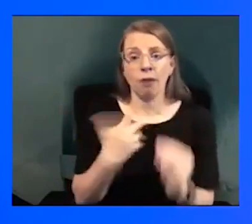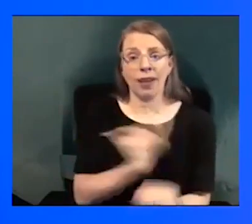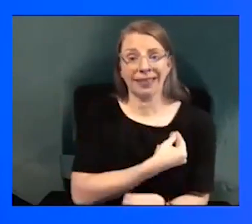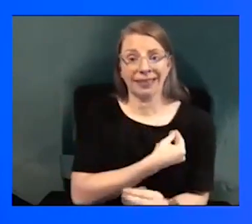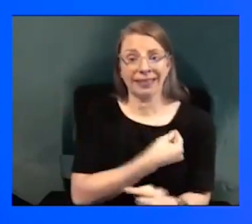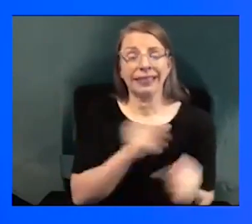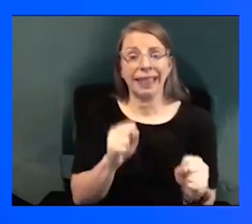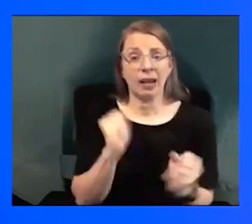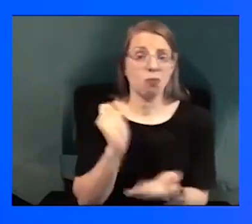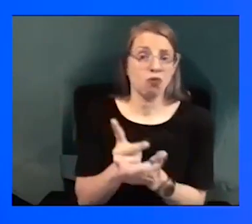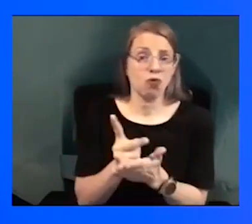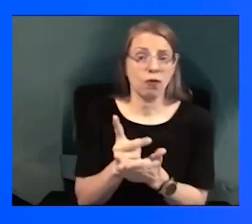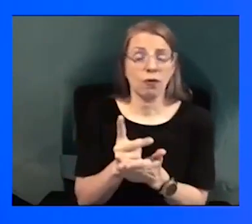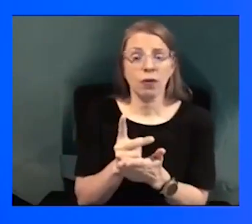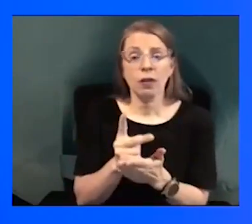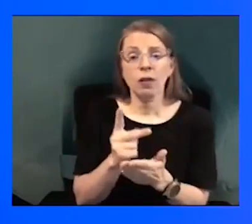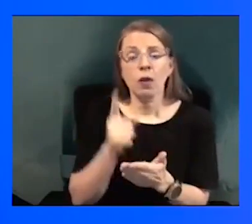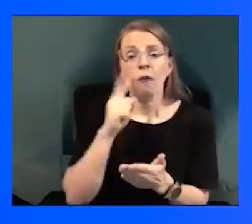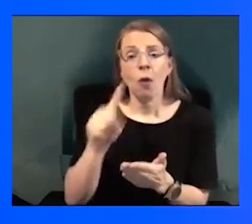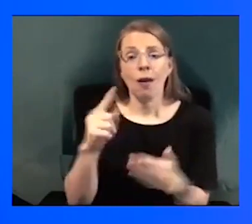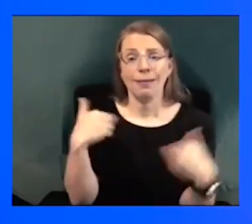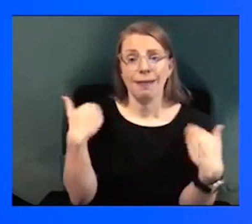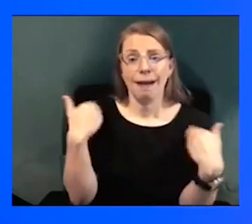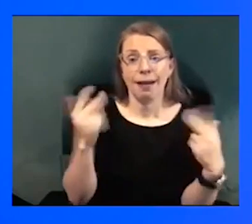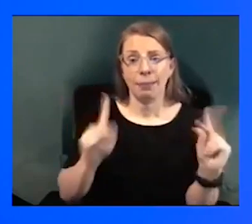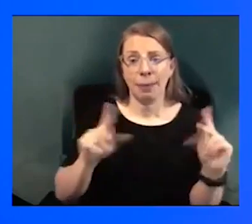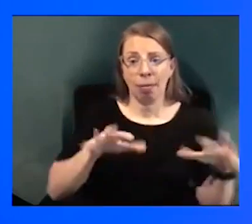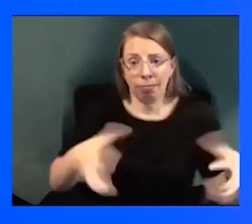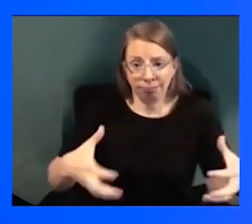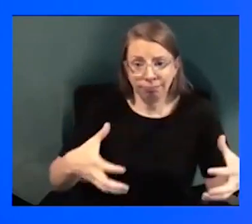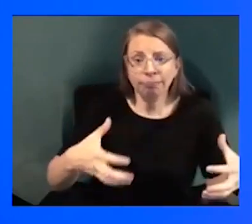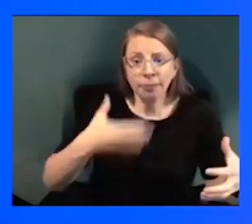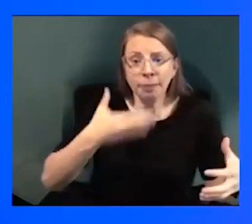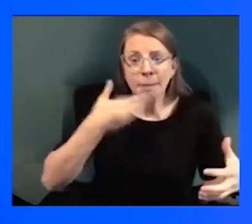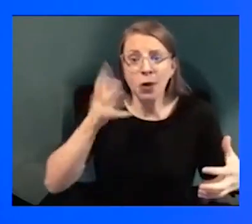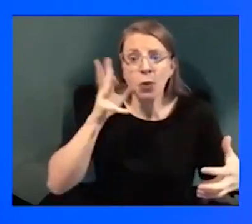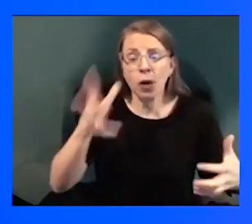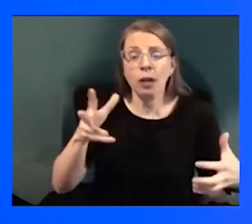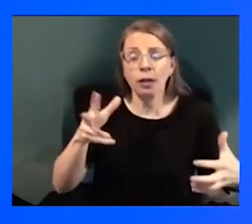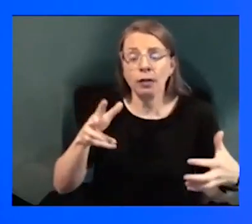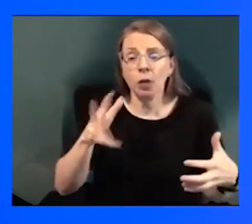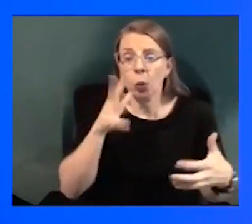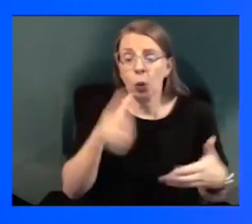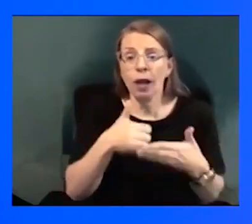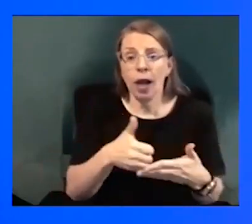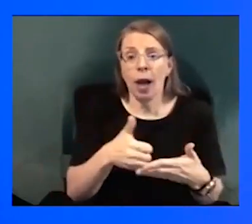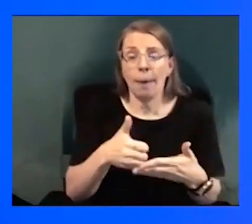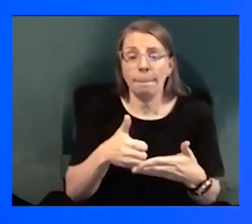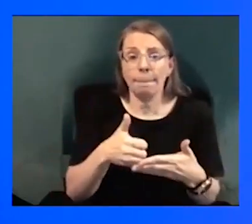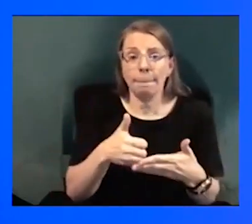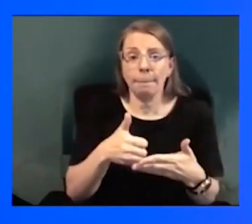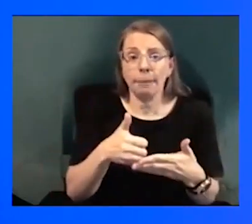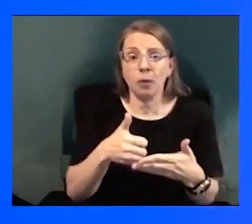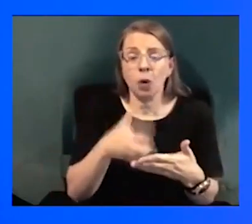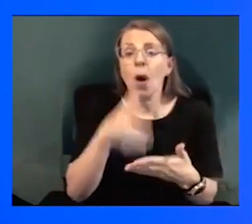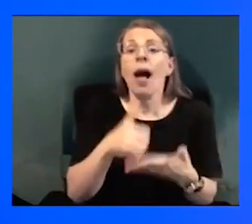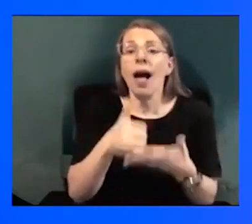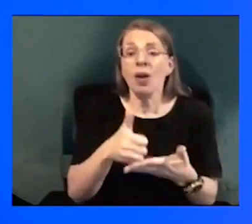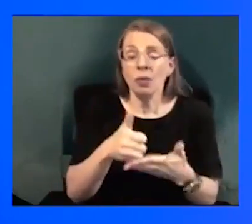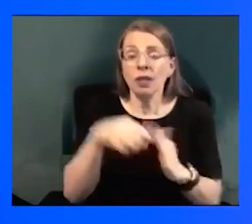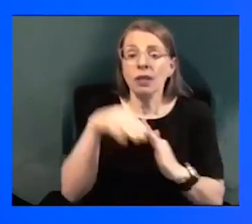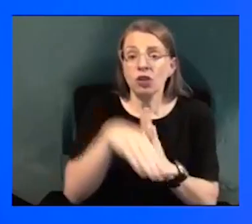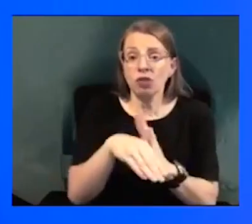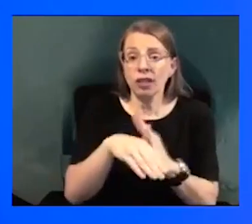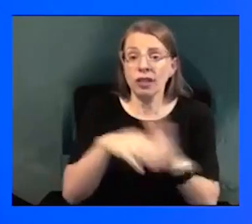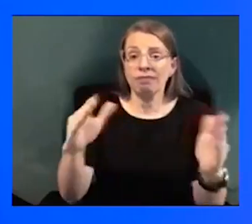or approved for the youngest populations is going to be better. Overall, it will help stop the decrease, or it will help decrease